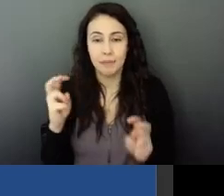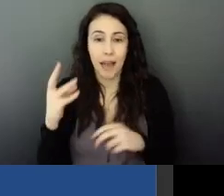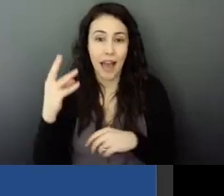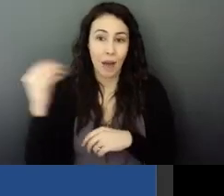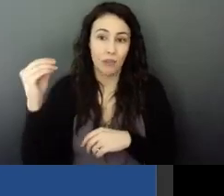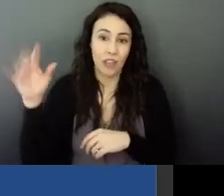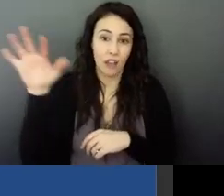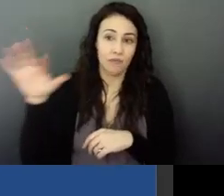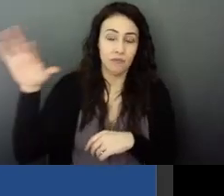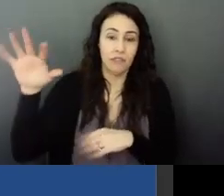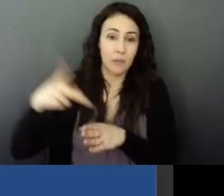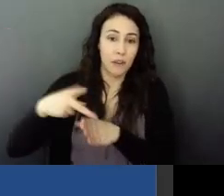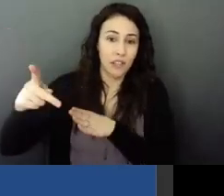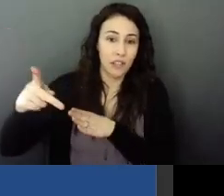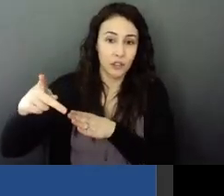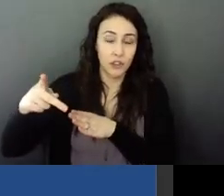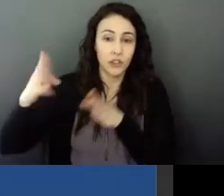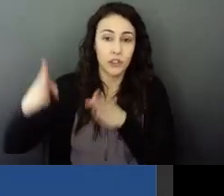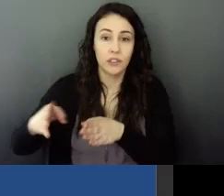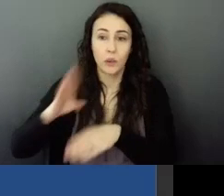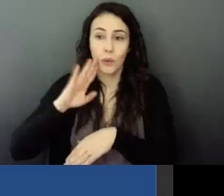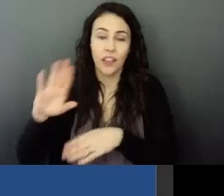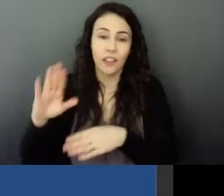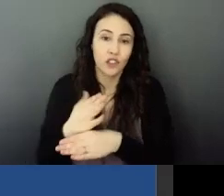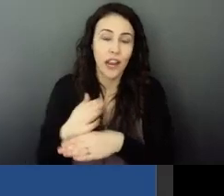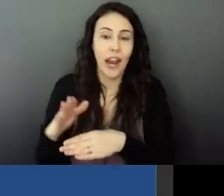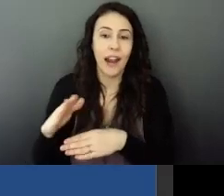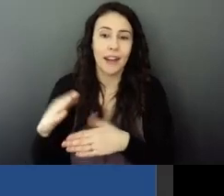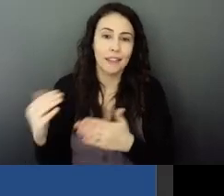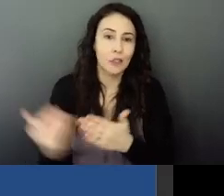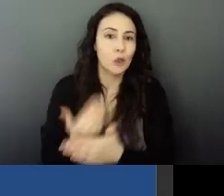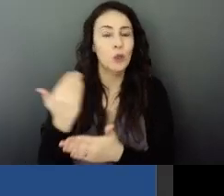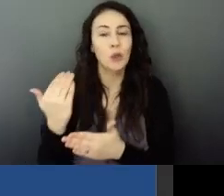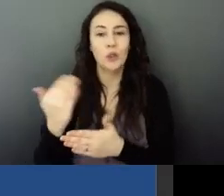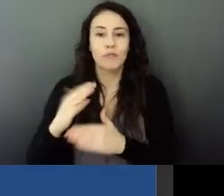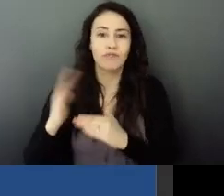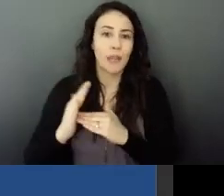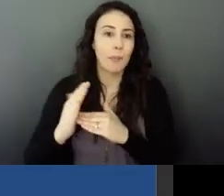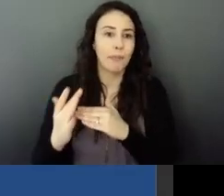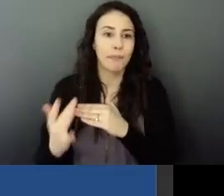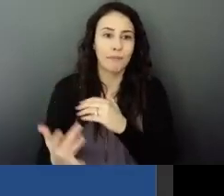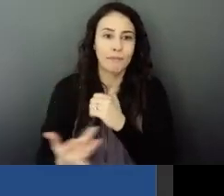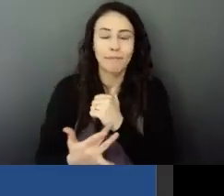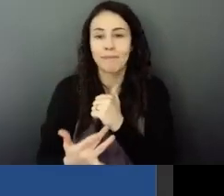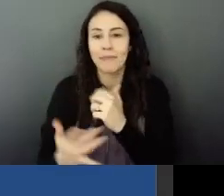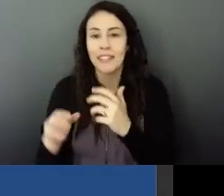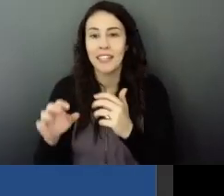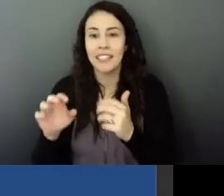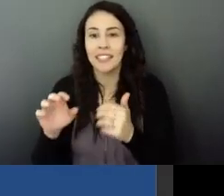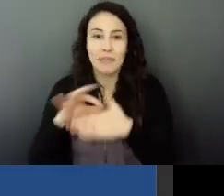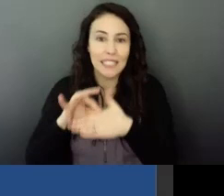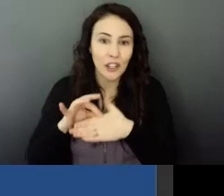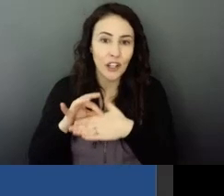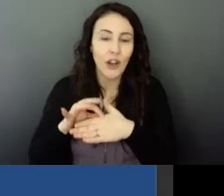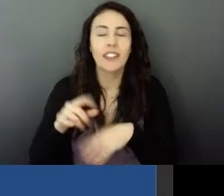professionals that will share what the new and greatest material is. And so we will do those competency